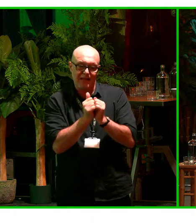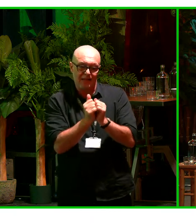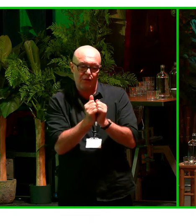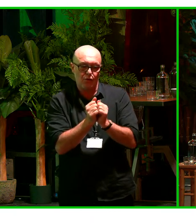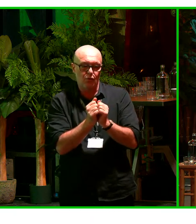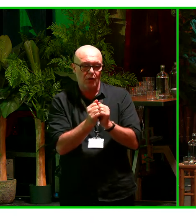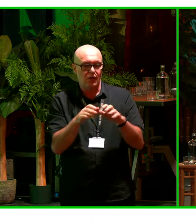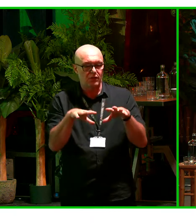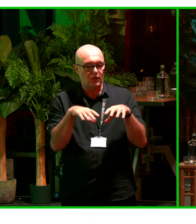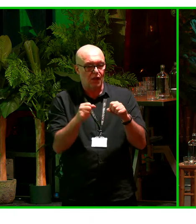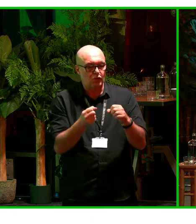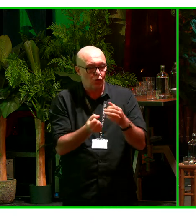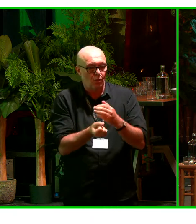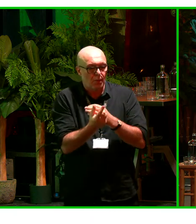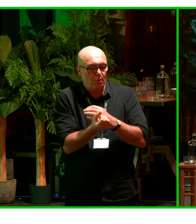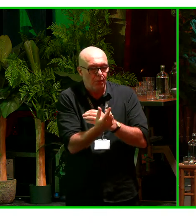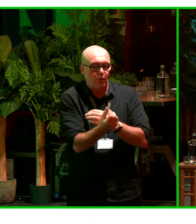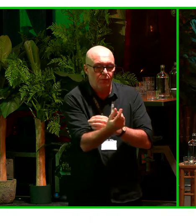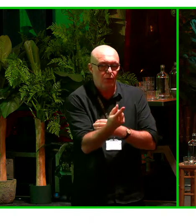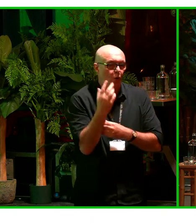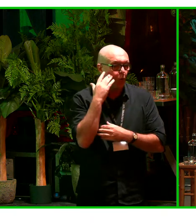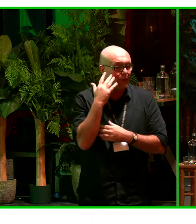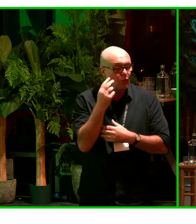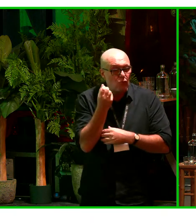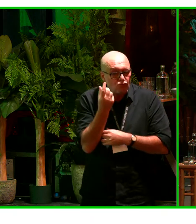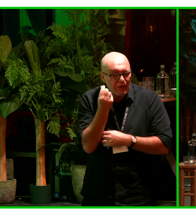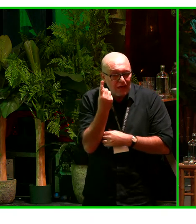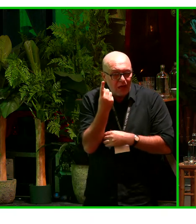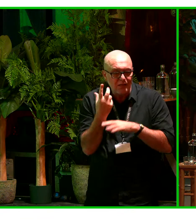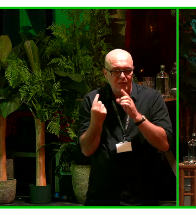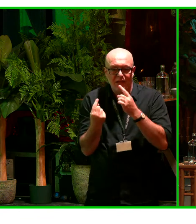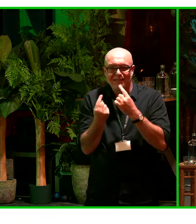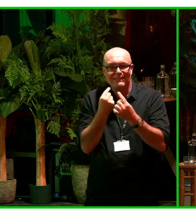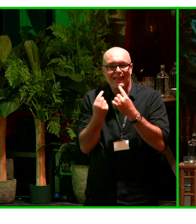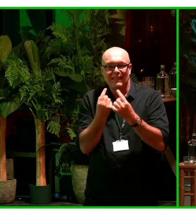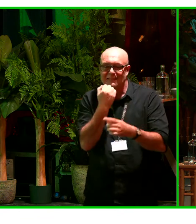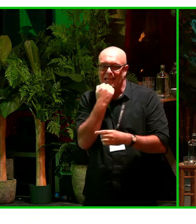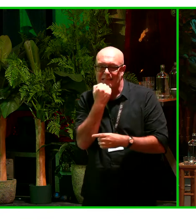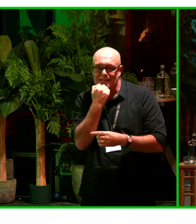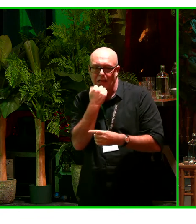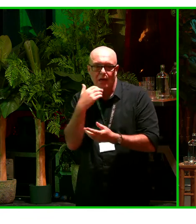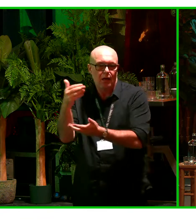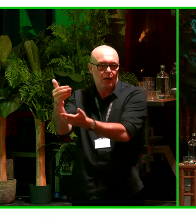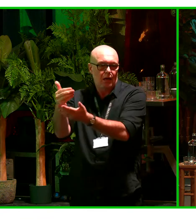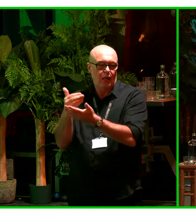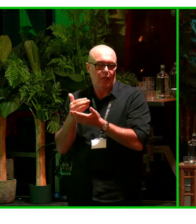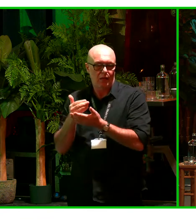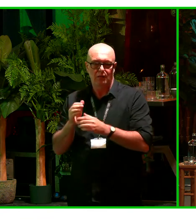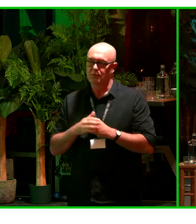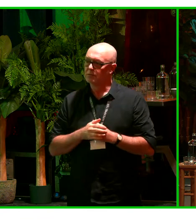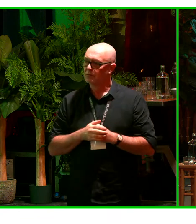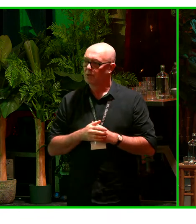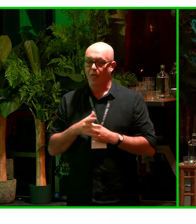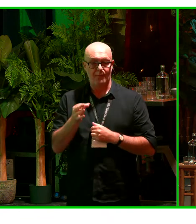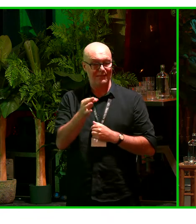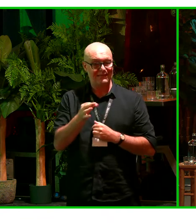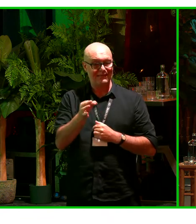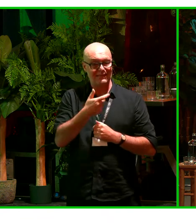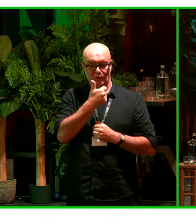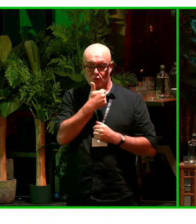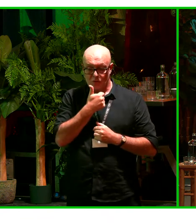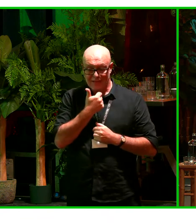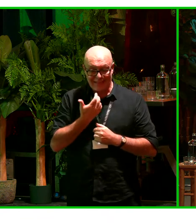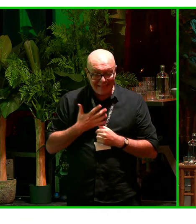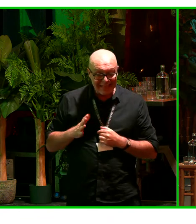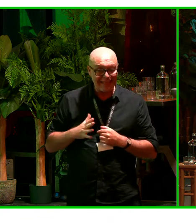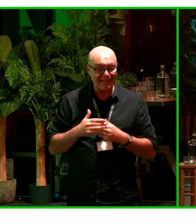when we start to realize the data side of things. So in summary for me, cities do need that whole system-wide planning